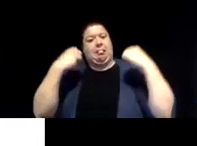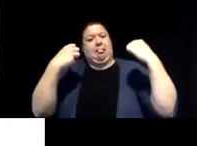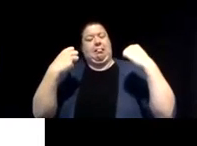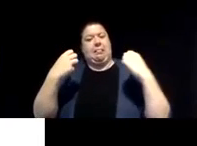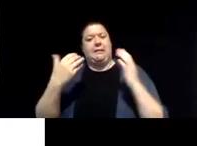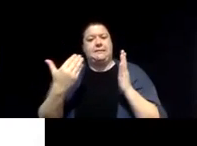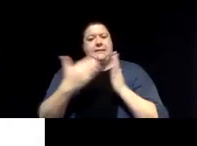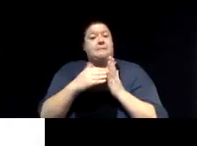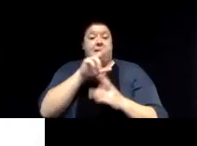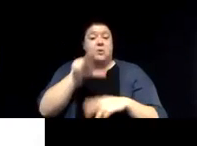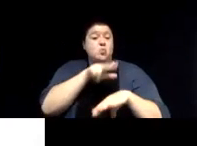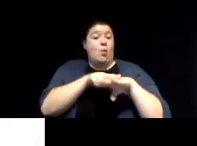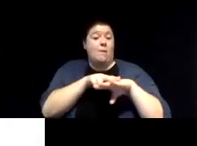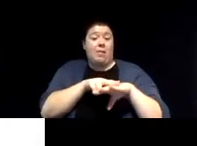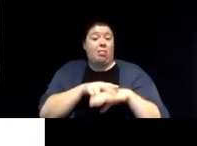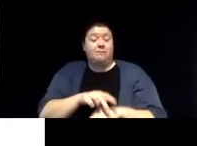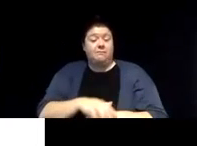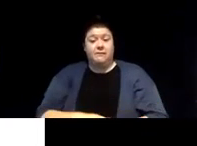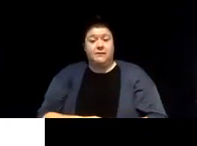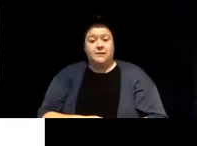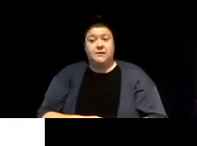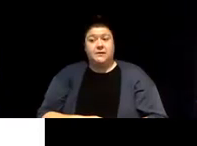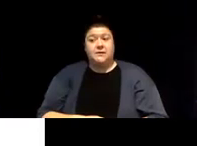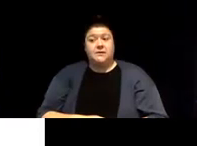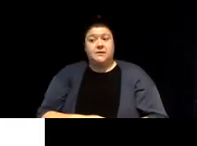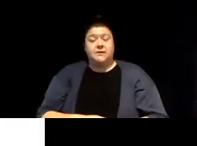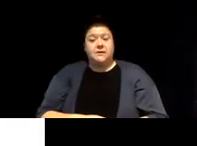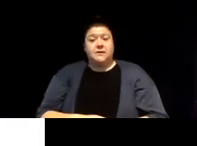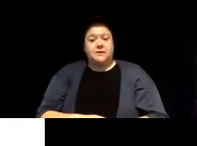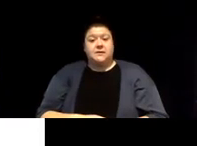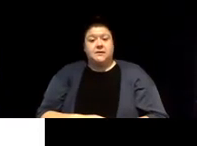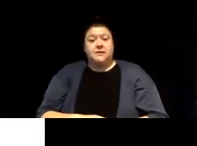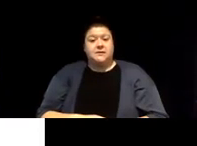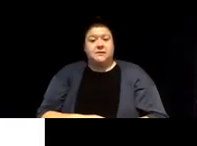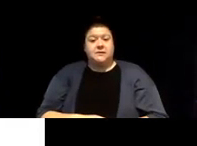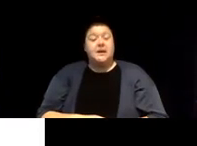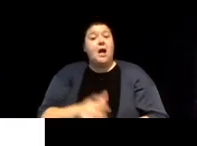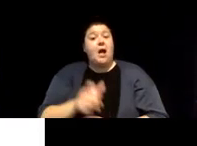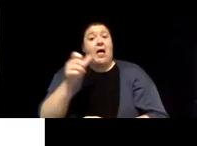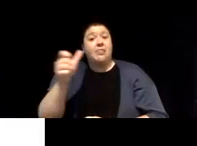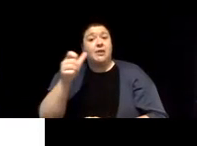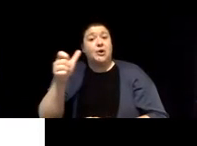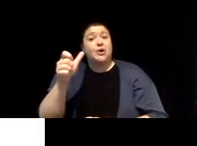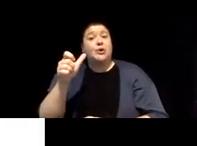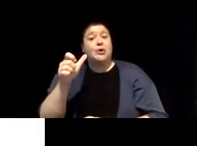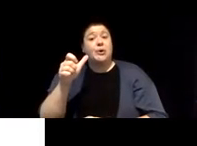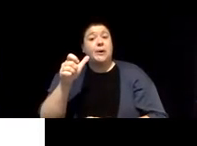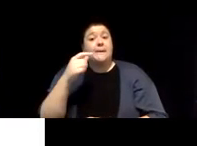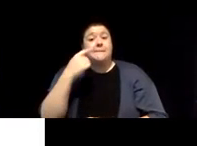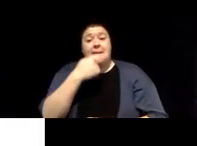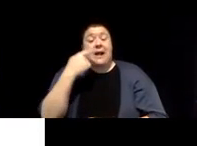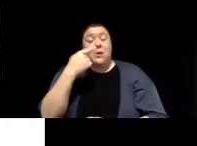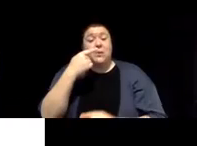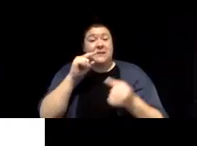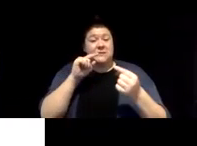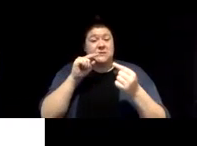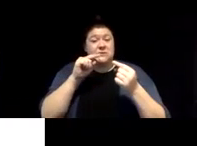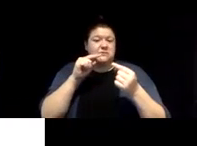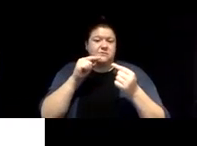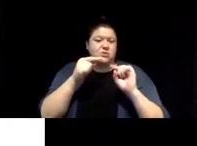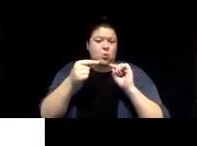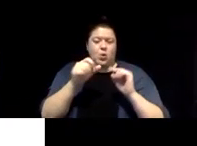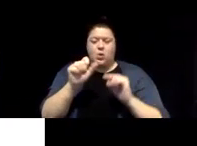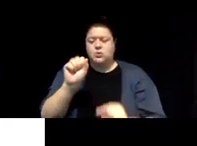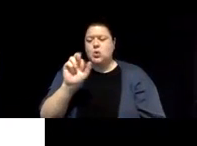normal tooth. Other conditions and diseases might be mouth sores or infections of the mouth, like a